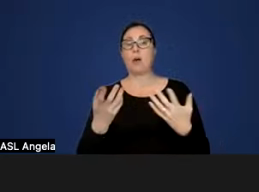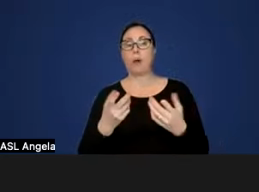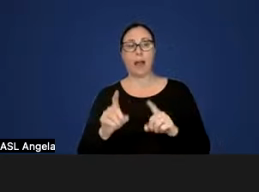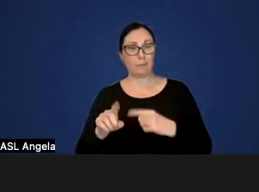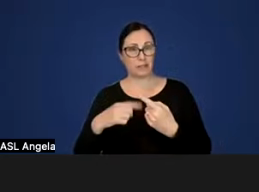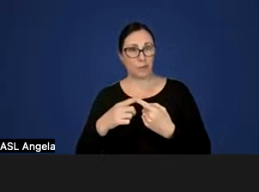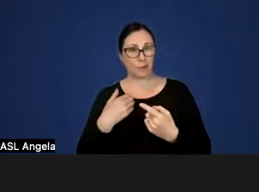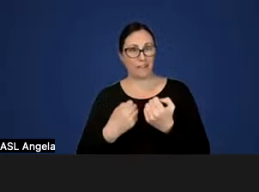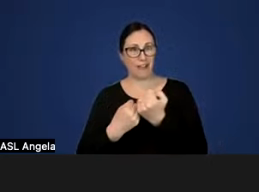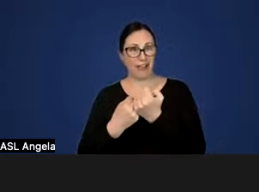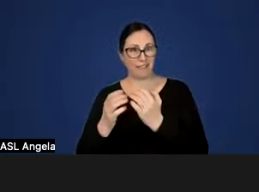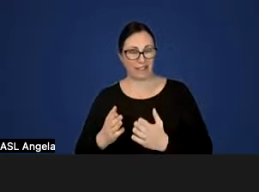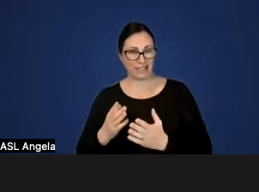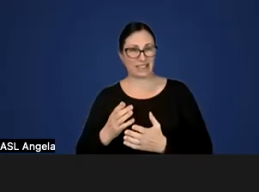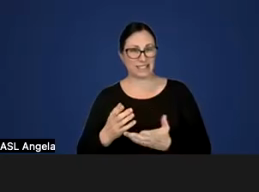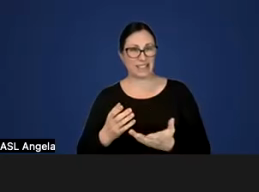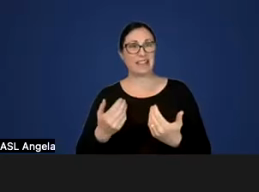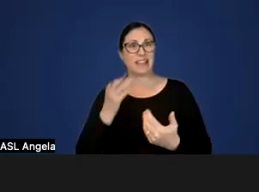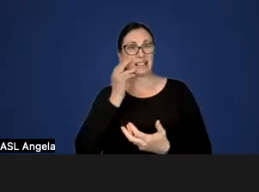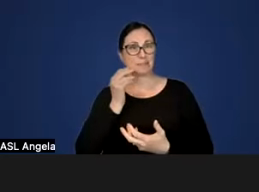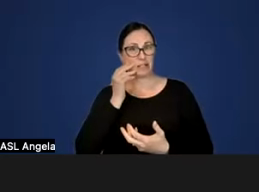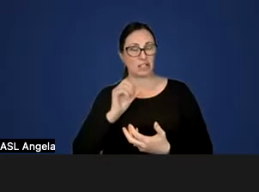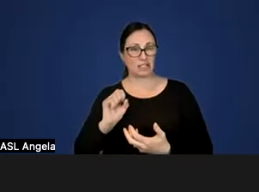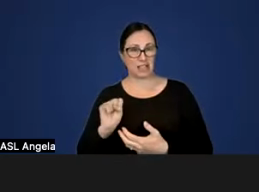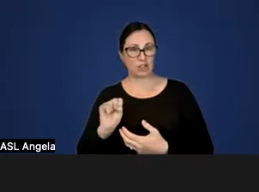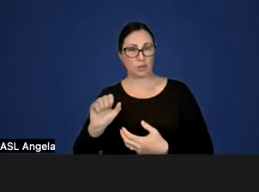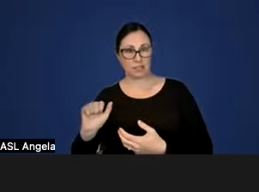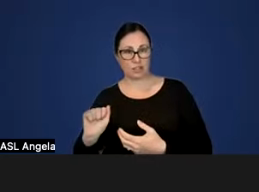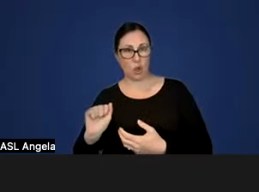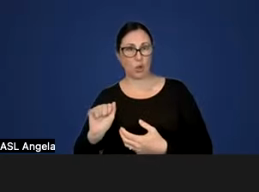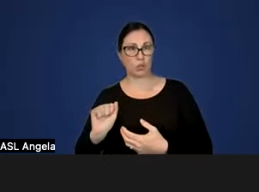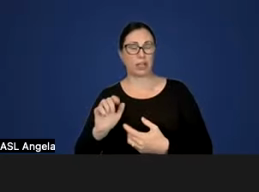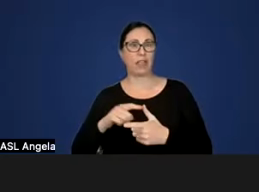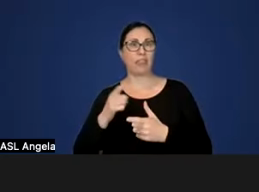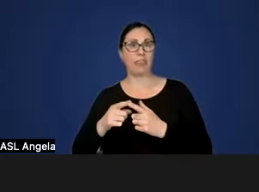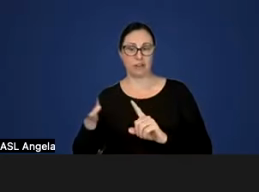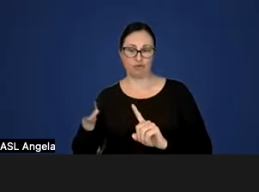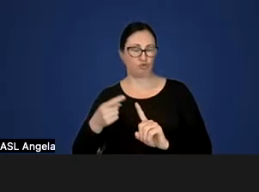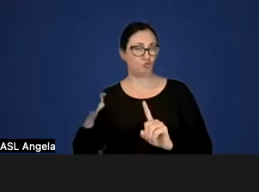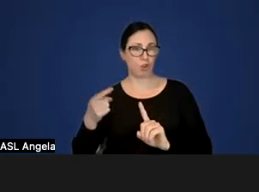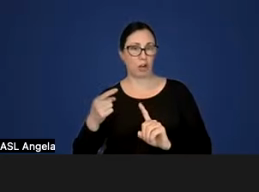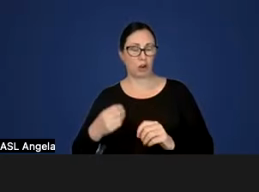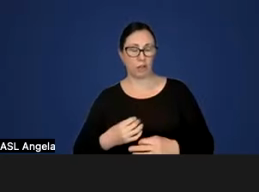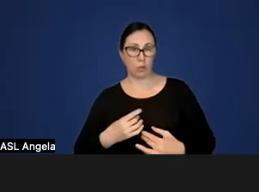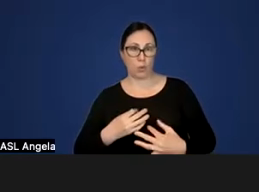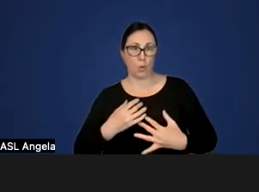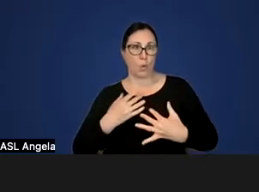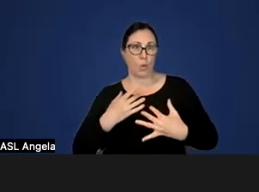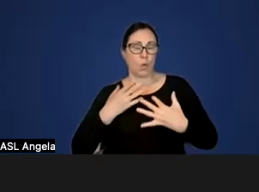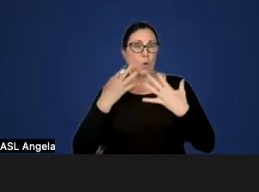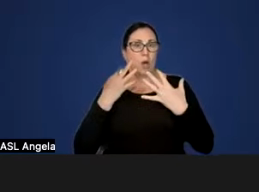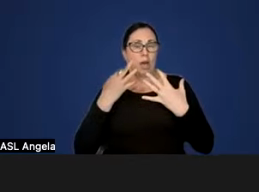assaulted and sometimes get triggered, you know? So there's so much stuff that we need to do to